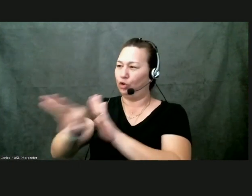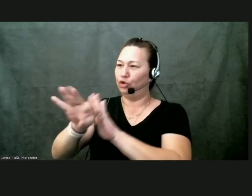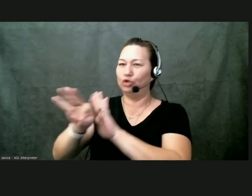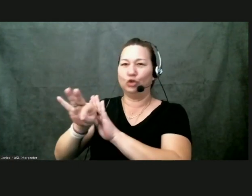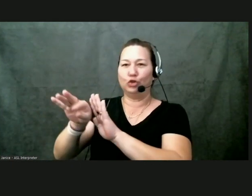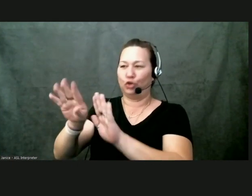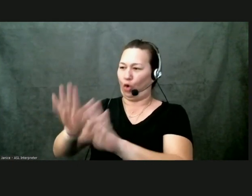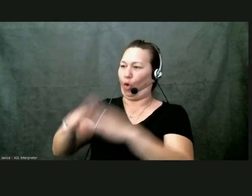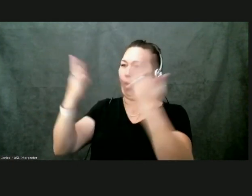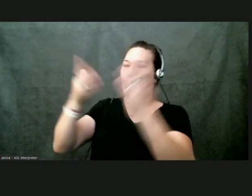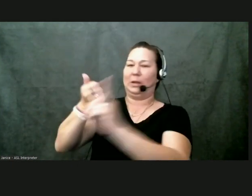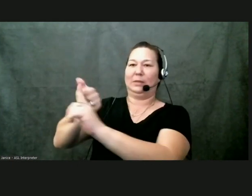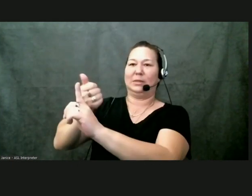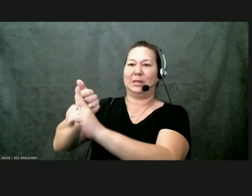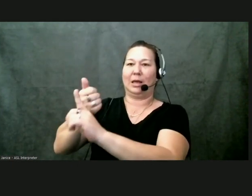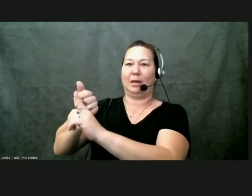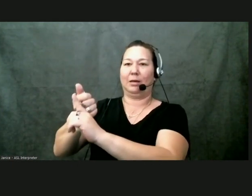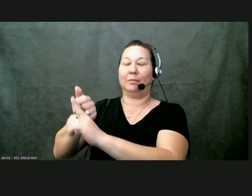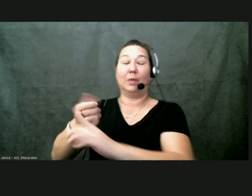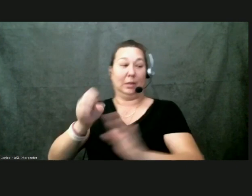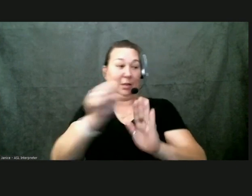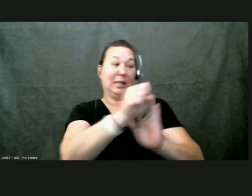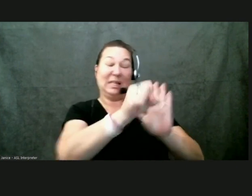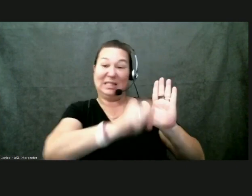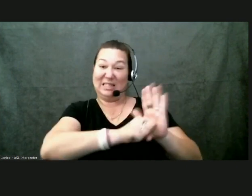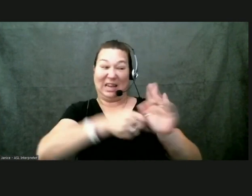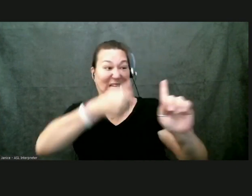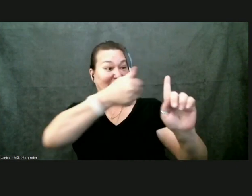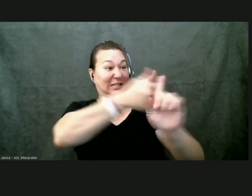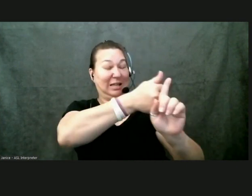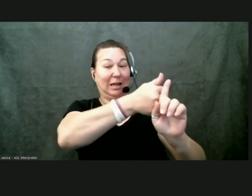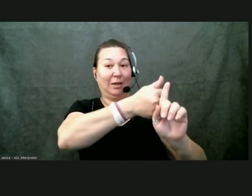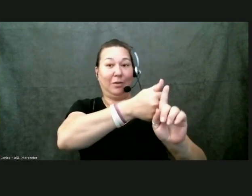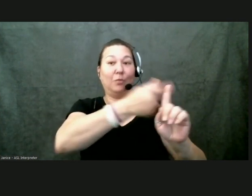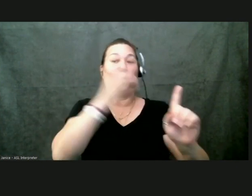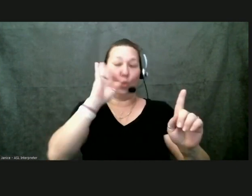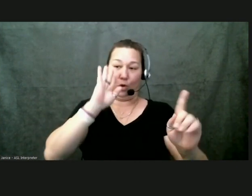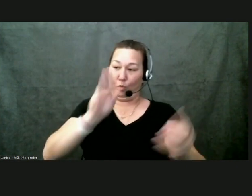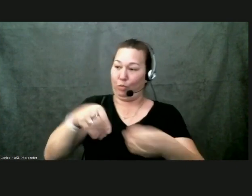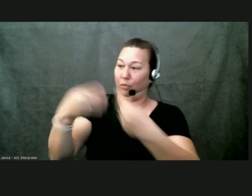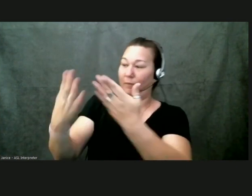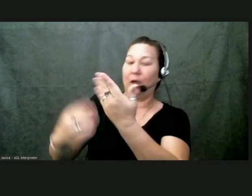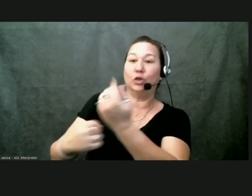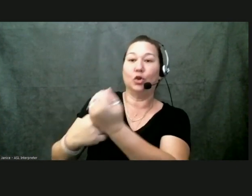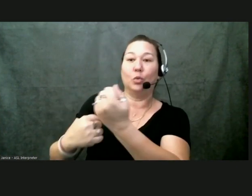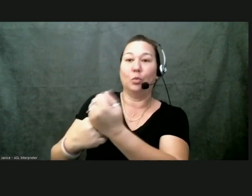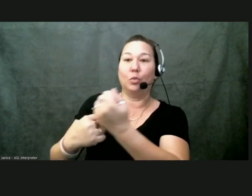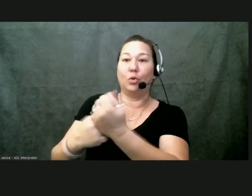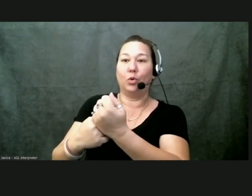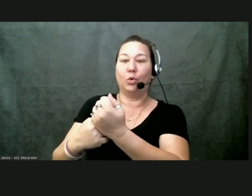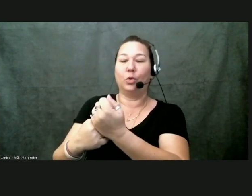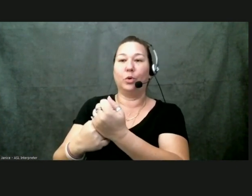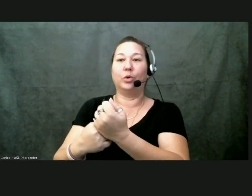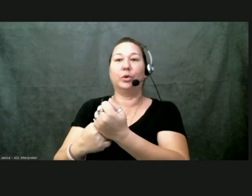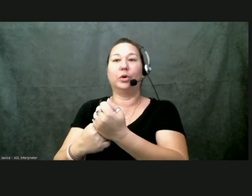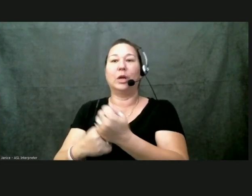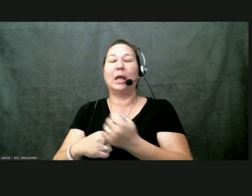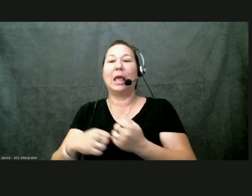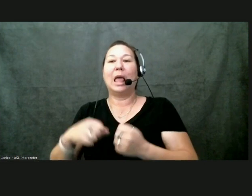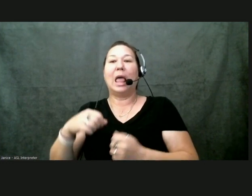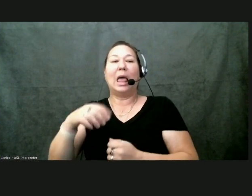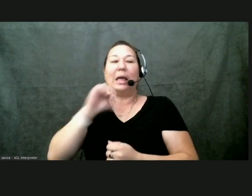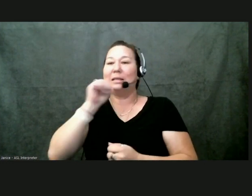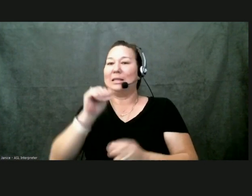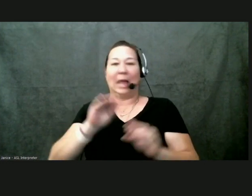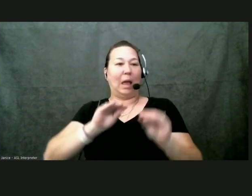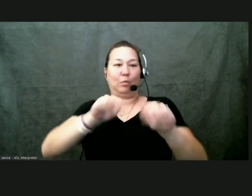the state, although it says in their guidance that they would provide support to schools with contact tracing, that's not in place